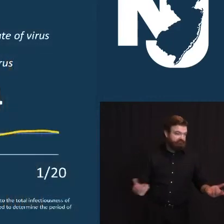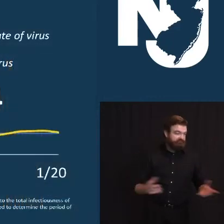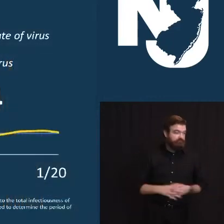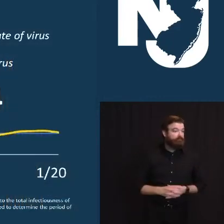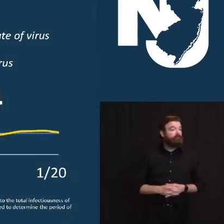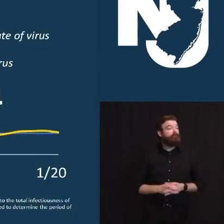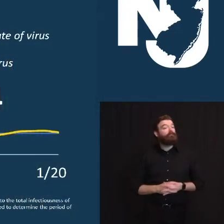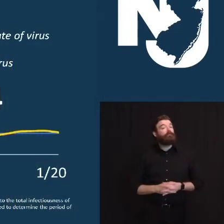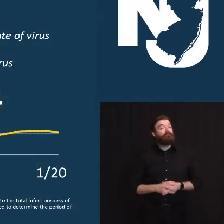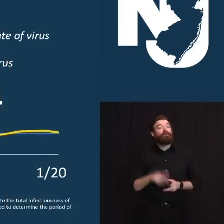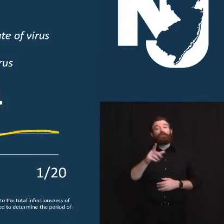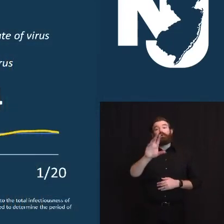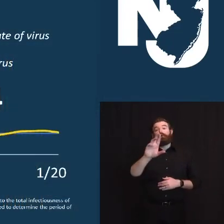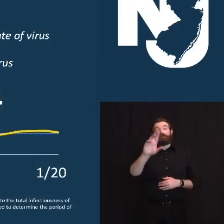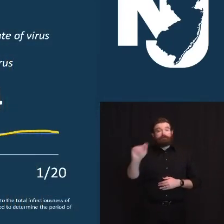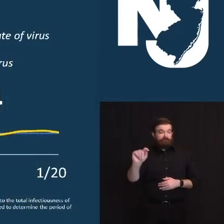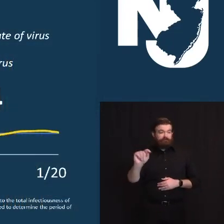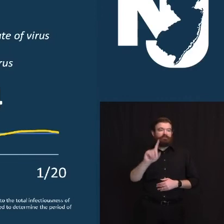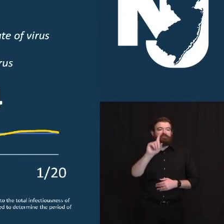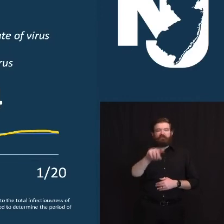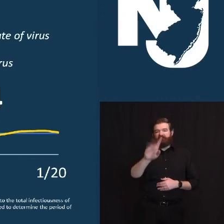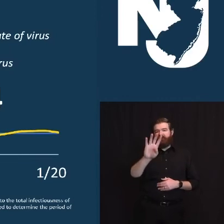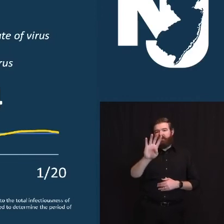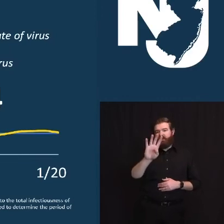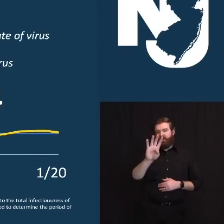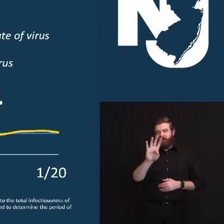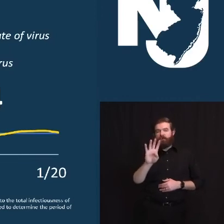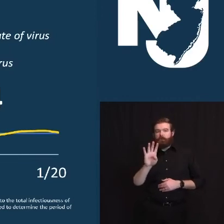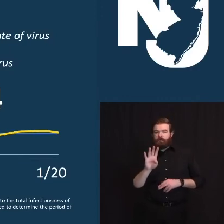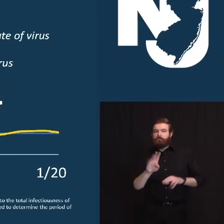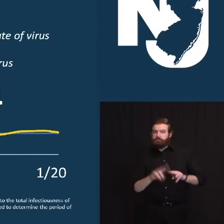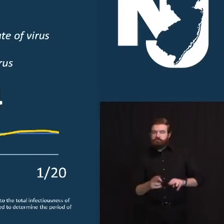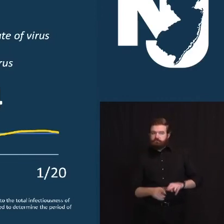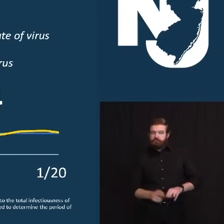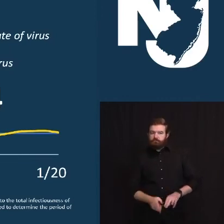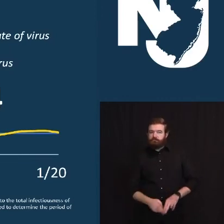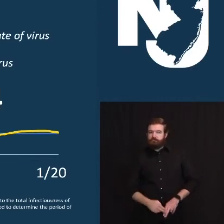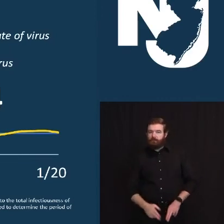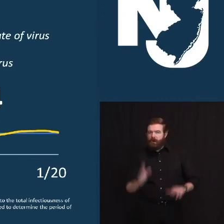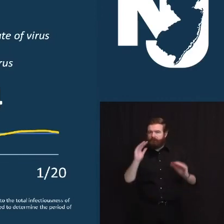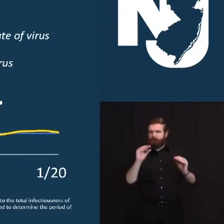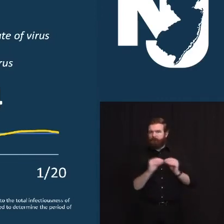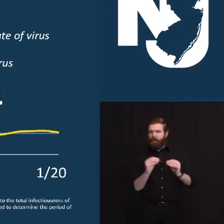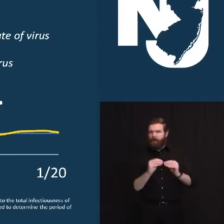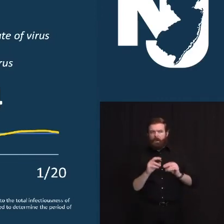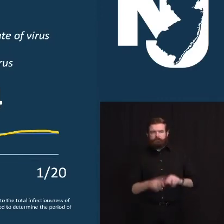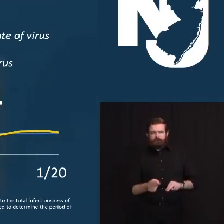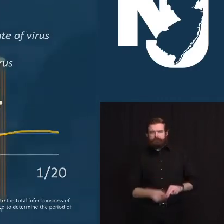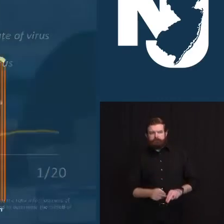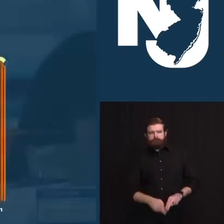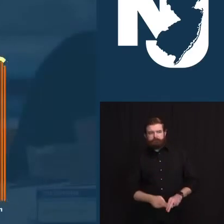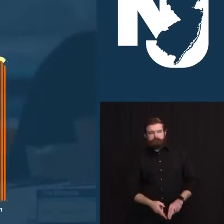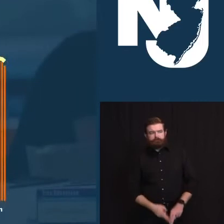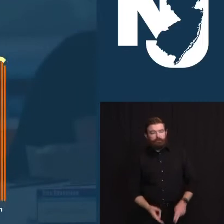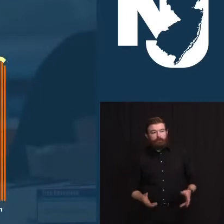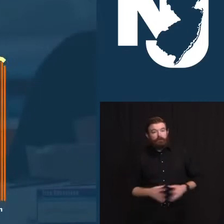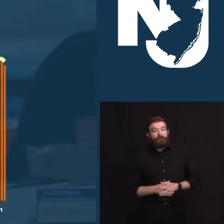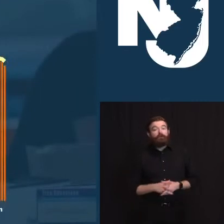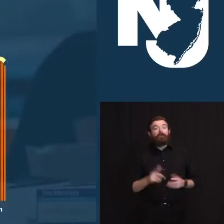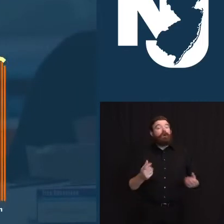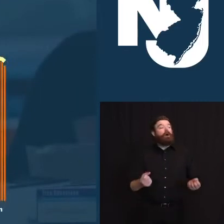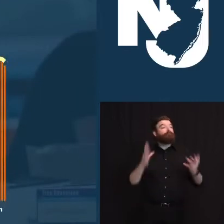at 1.04. That's come down a little bit the past couple of days, and let's hope it continues to go down. In our hospitals, we continue to move